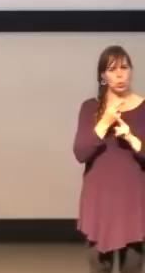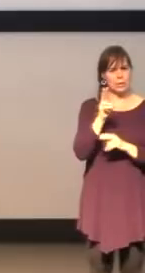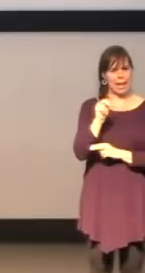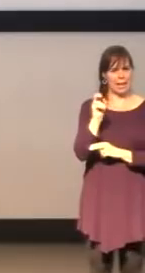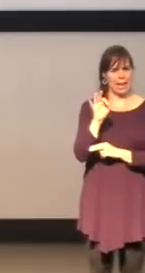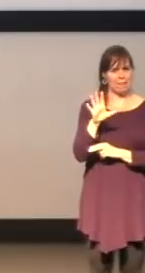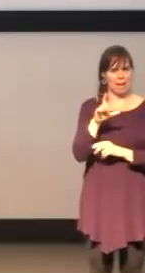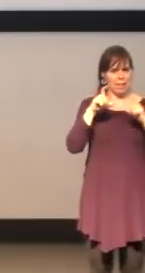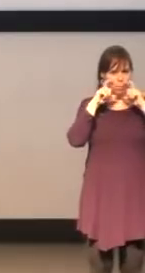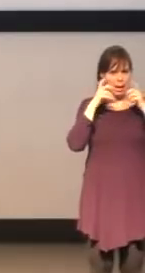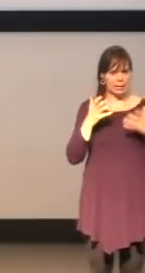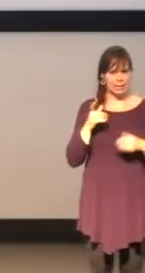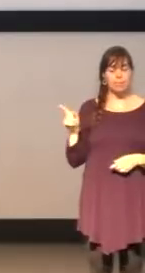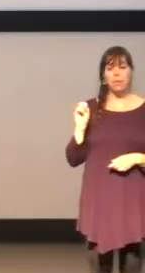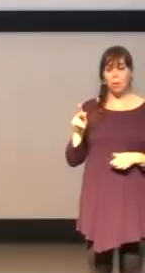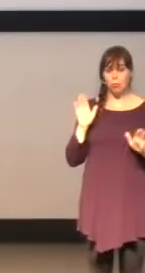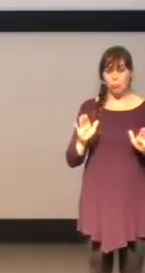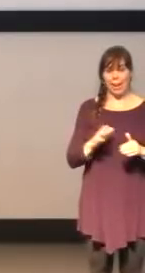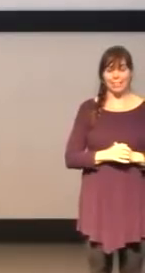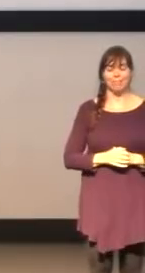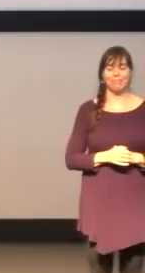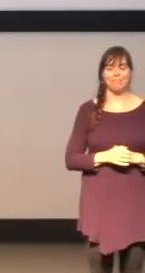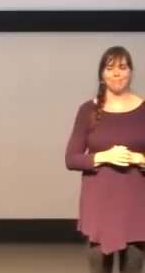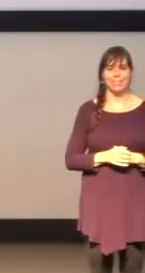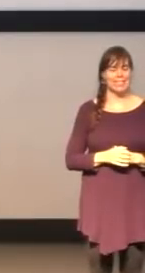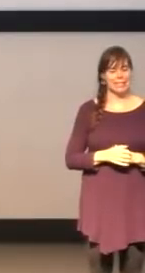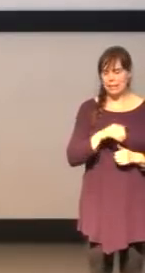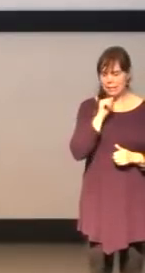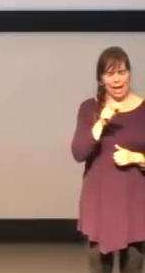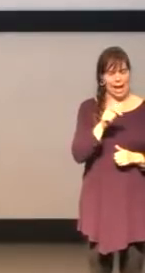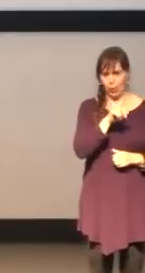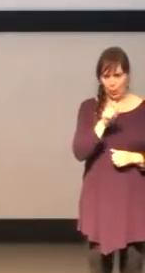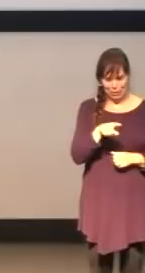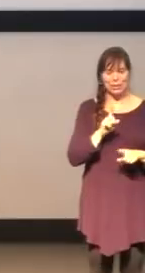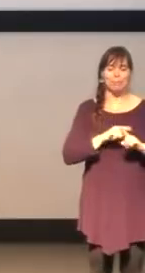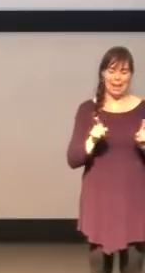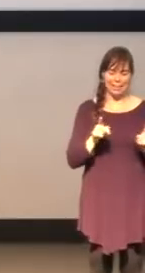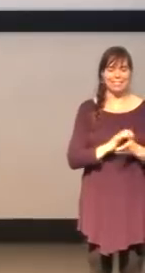N95s. Great. So not a question, but